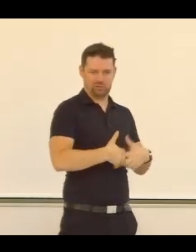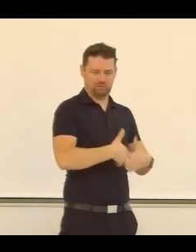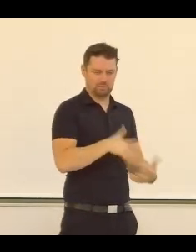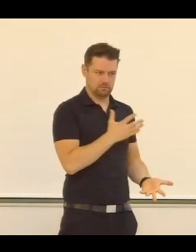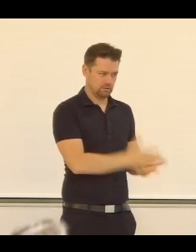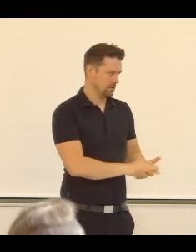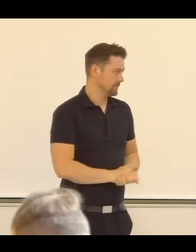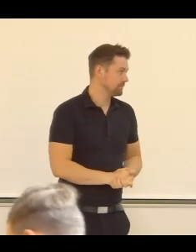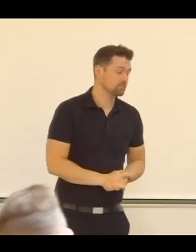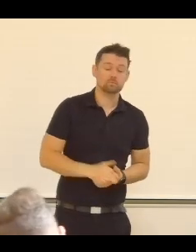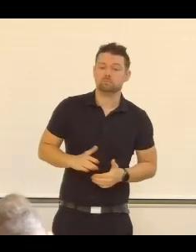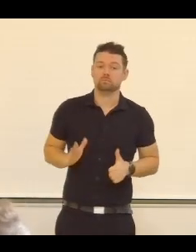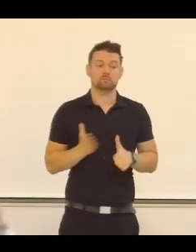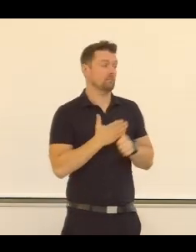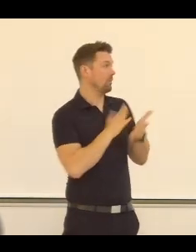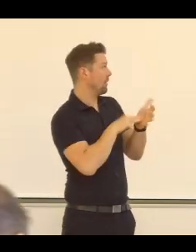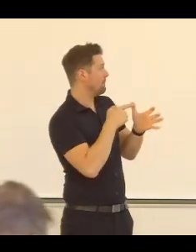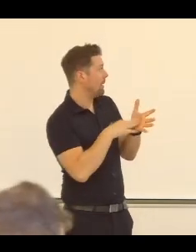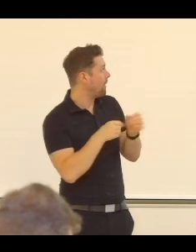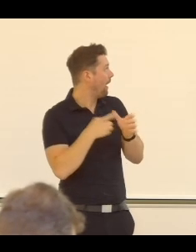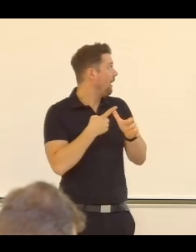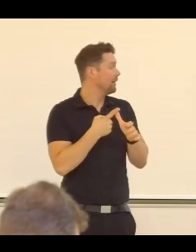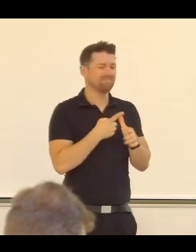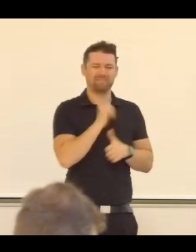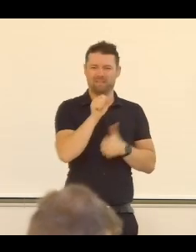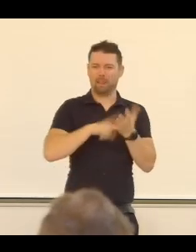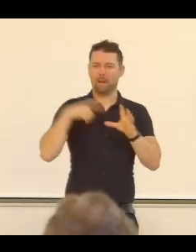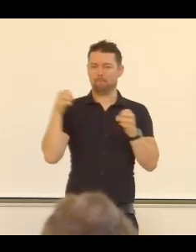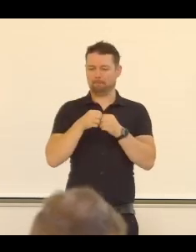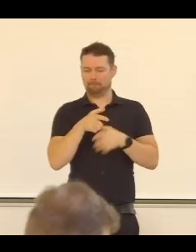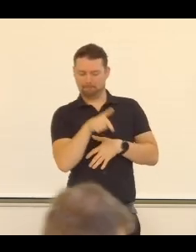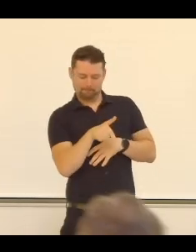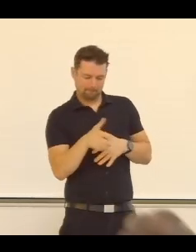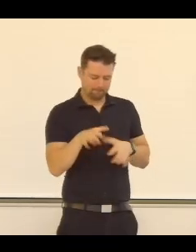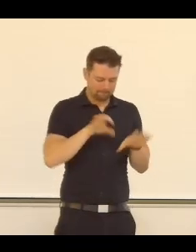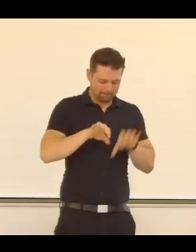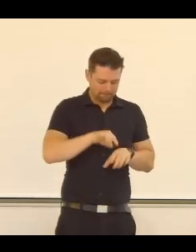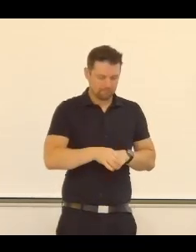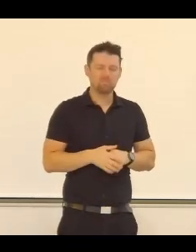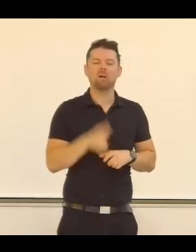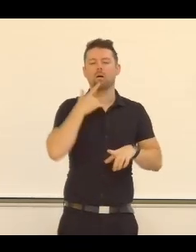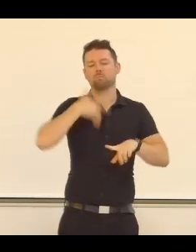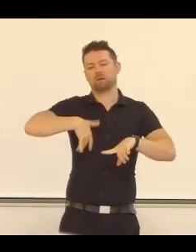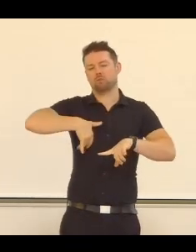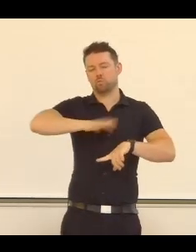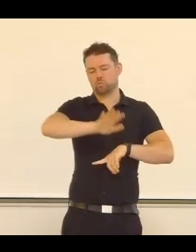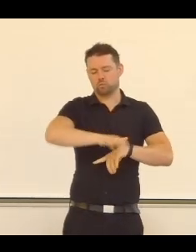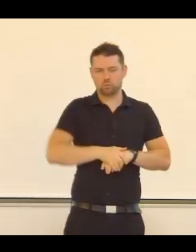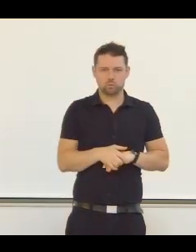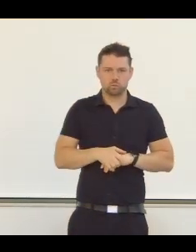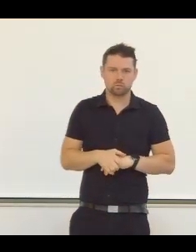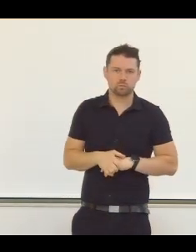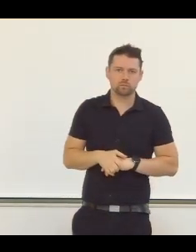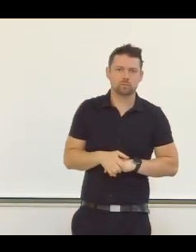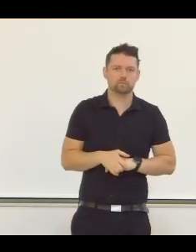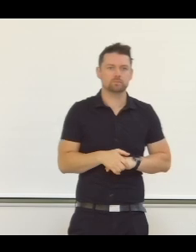So first thing, the MaMBA laboratory. To give you a little bit of background,